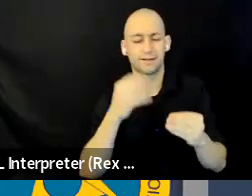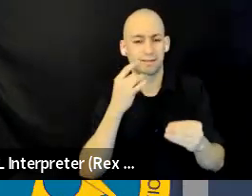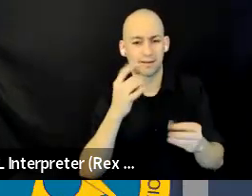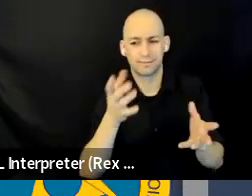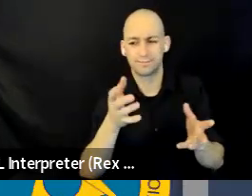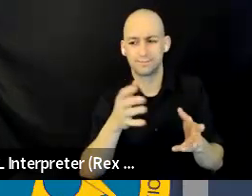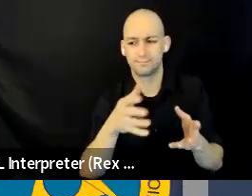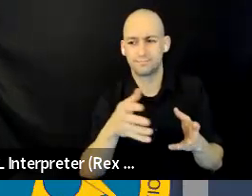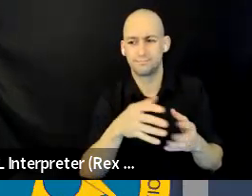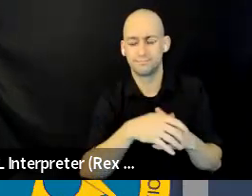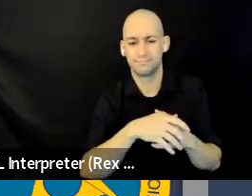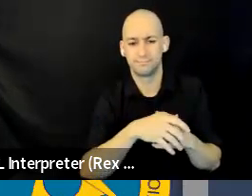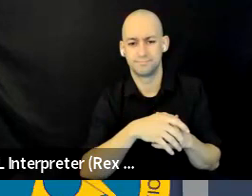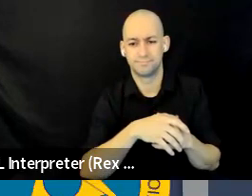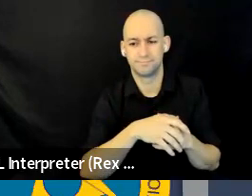use?